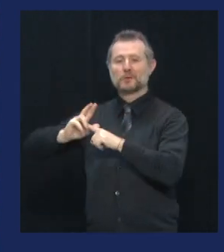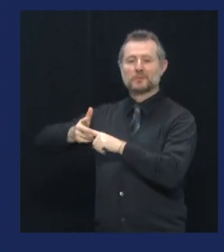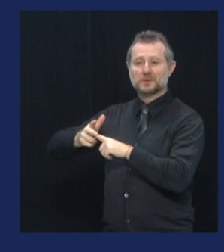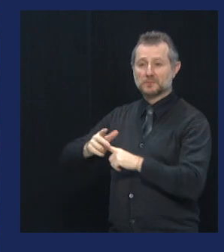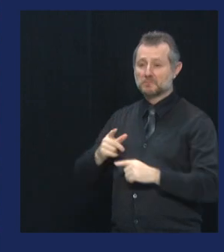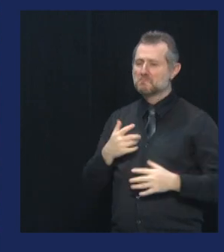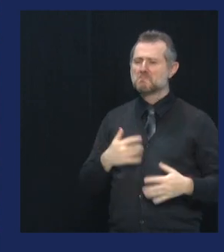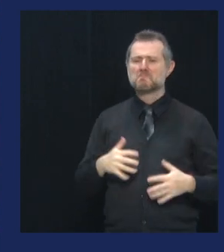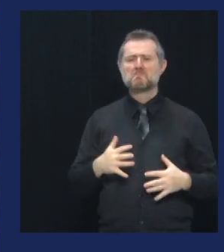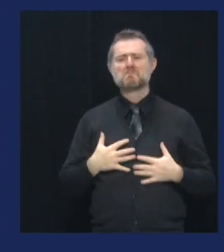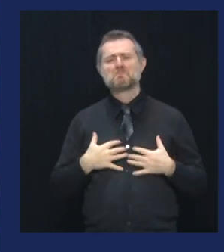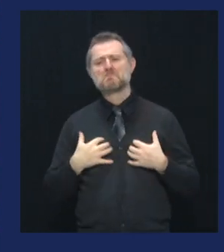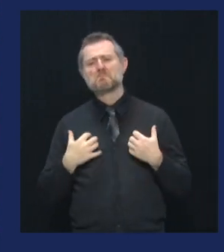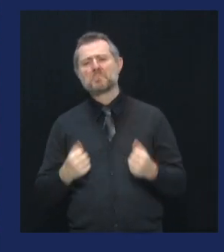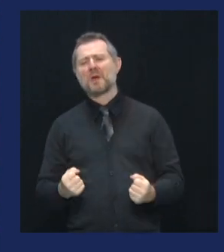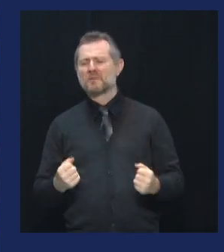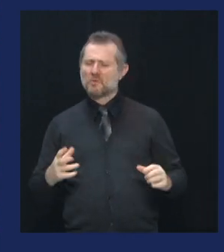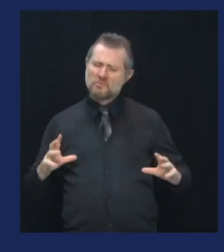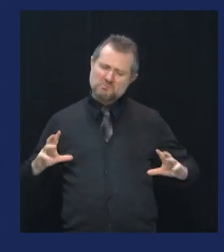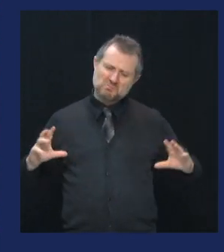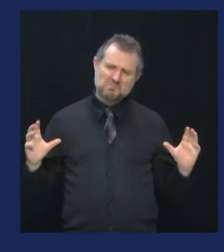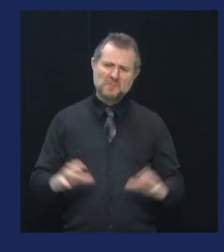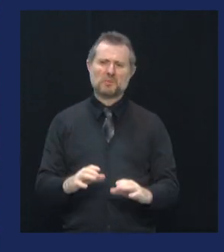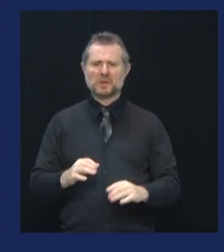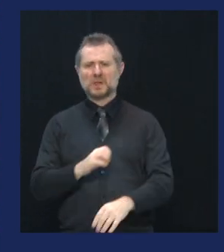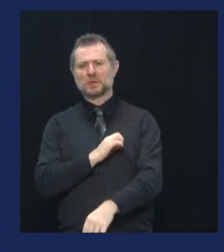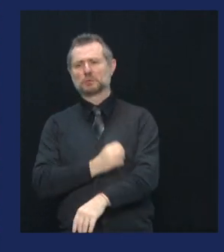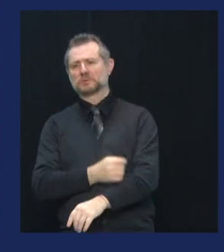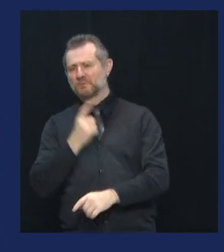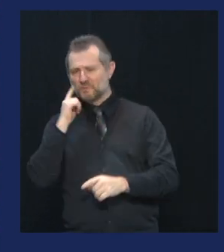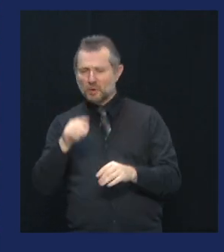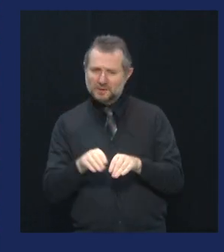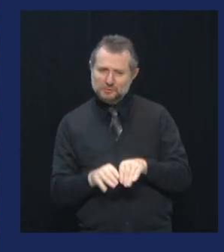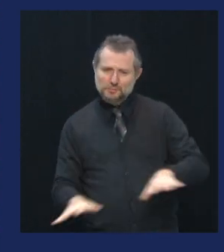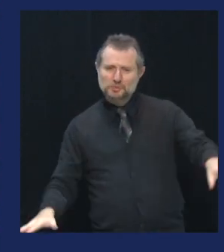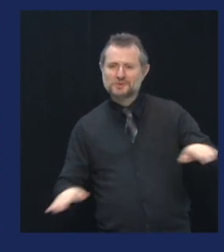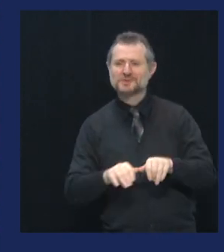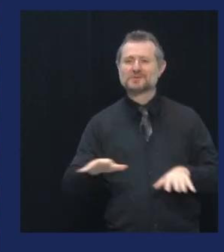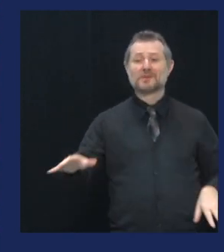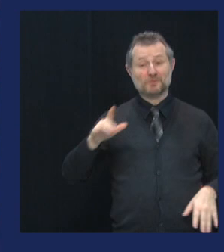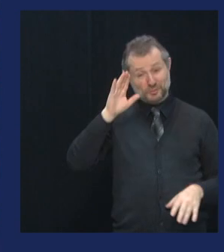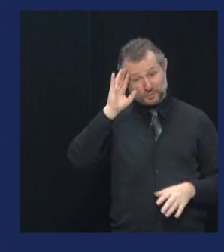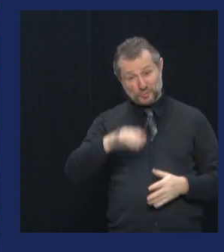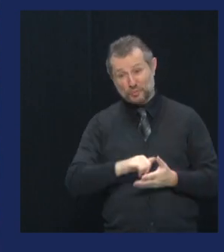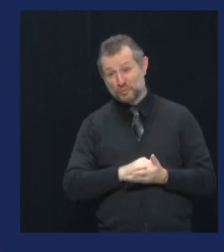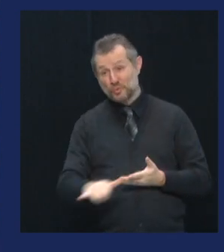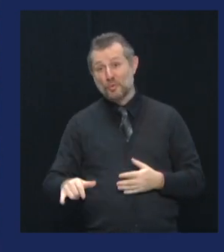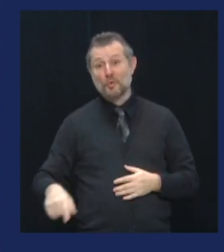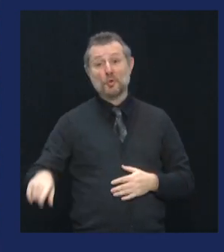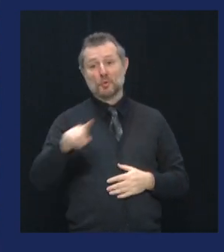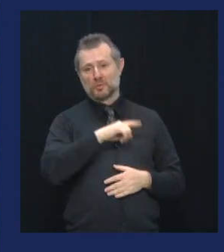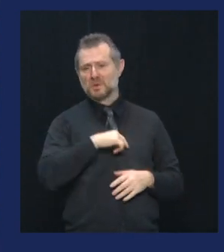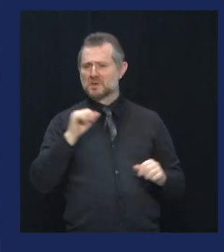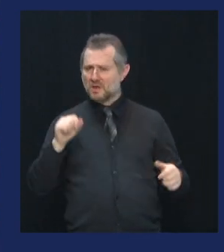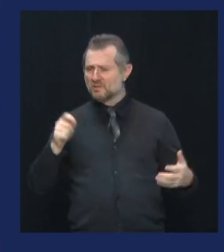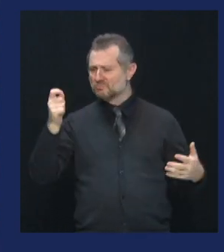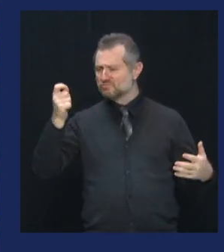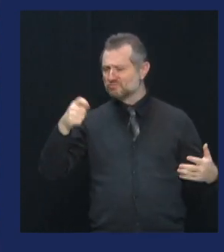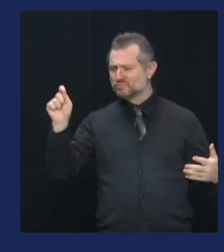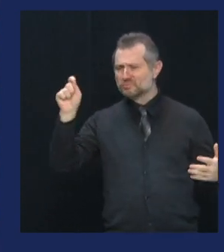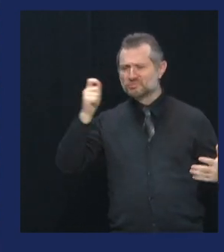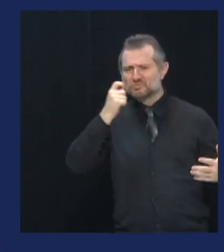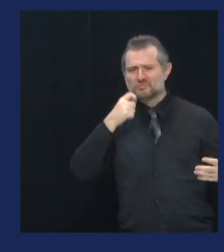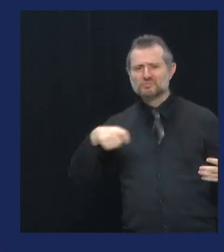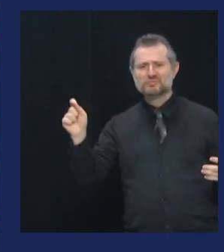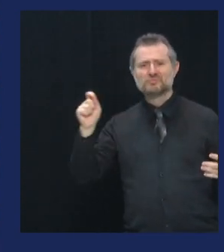in the country. And in New York, we know that we can get it done. We must replace fossil fuel plants